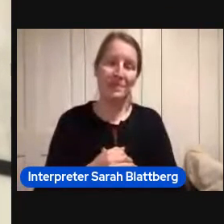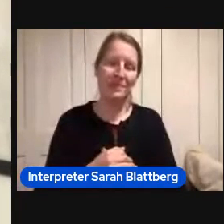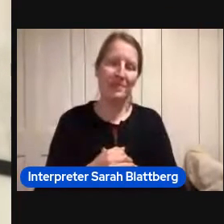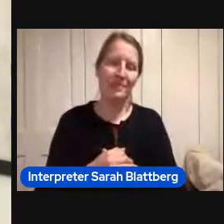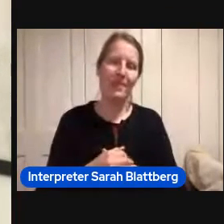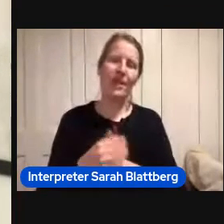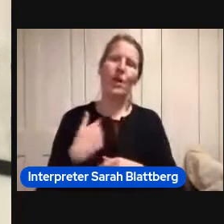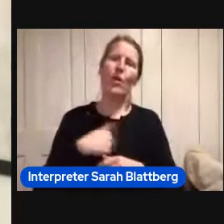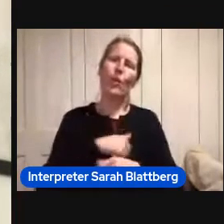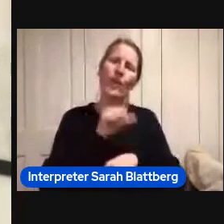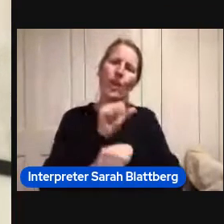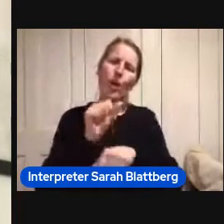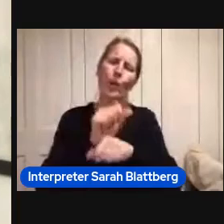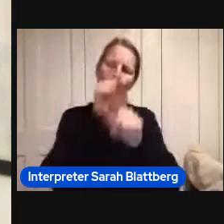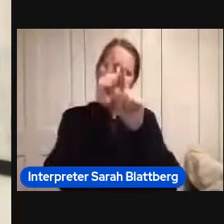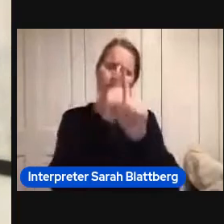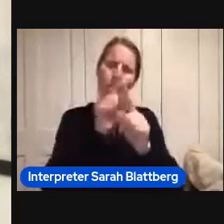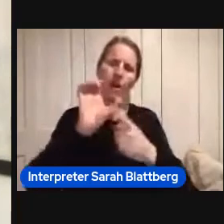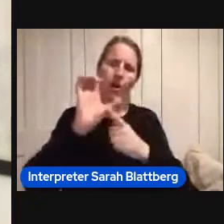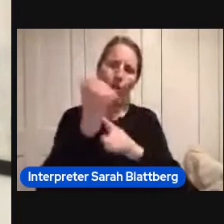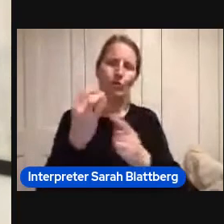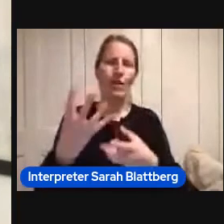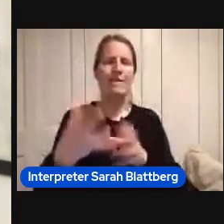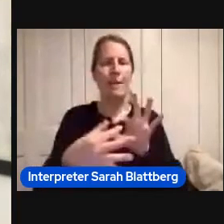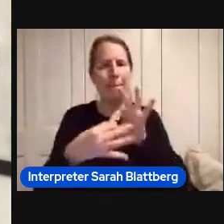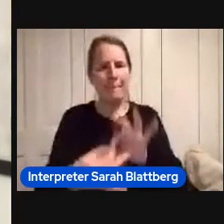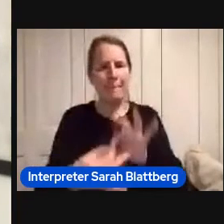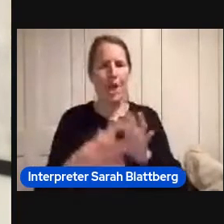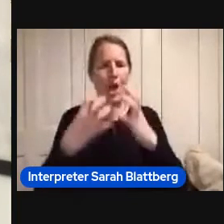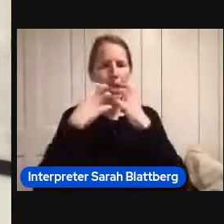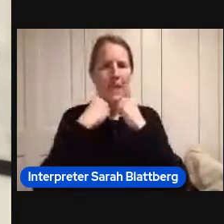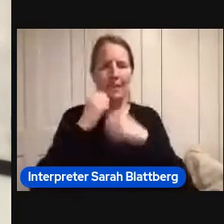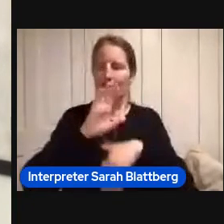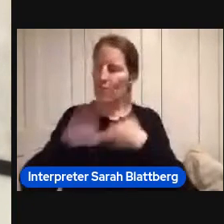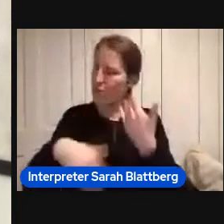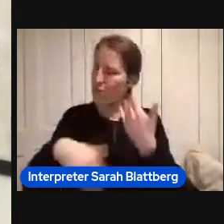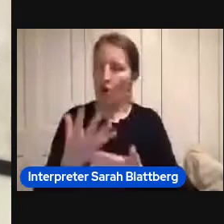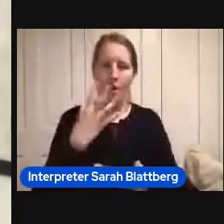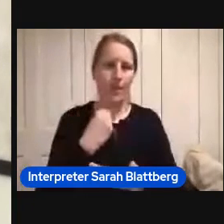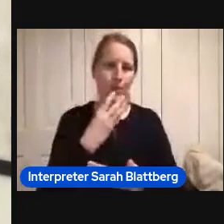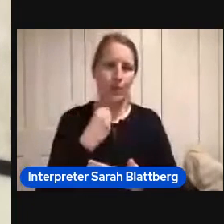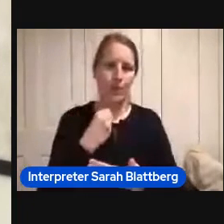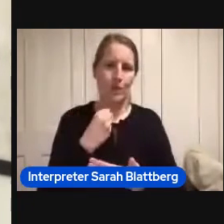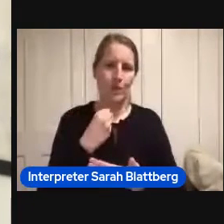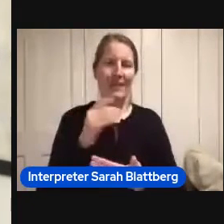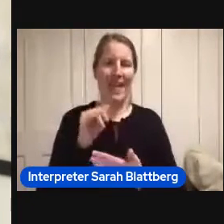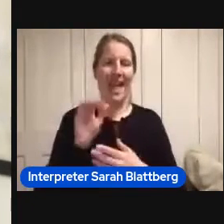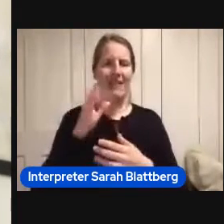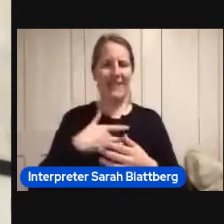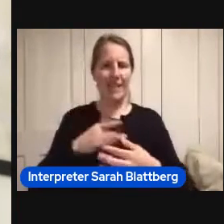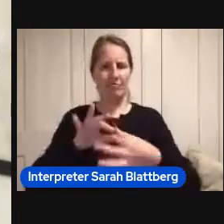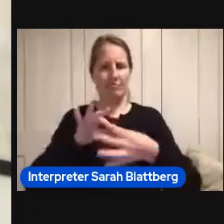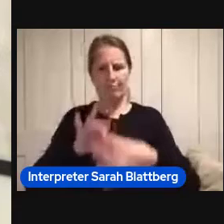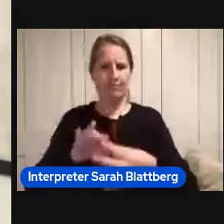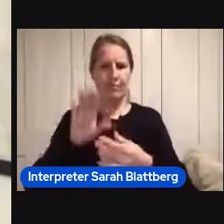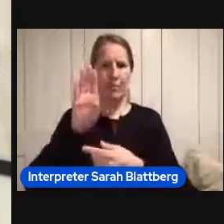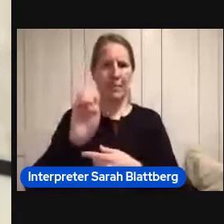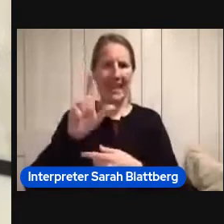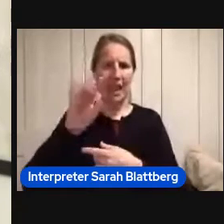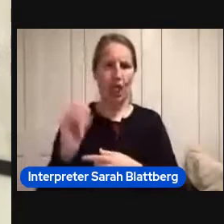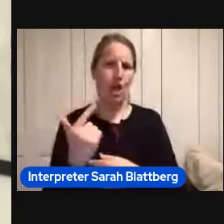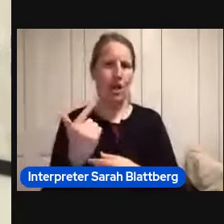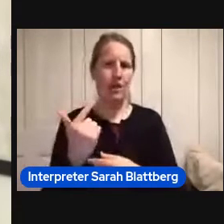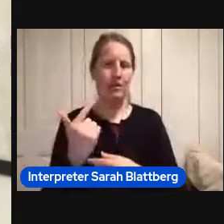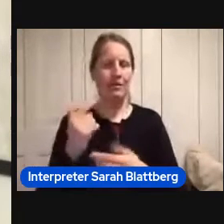a culture of belonging for all Jews and our loved ones. And belonging is the heart artery of what it means to build flourishing